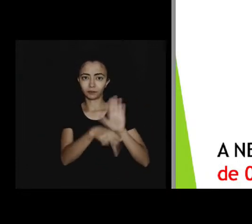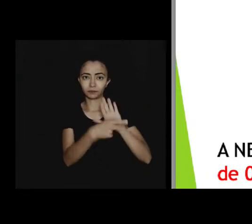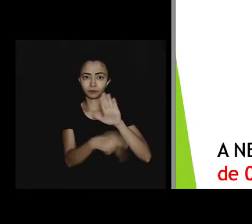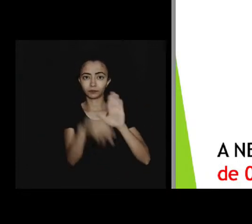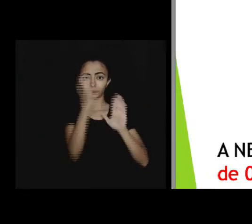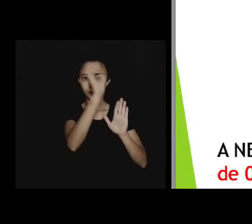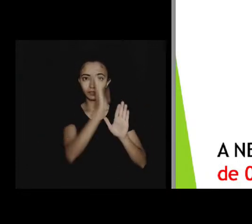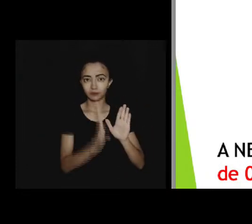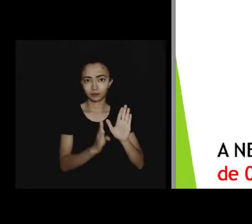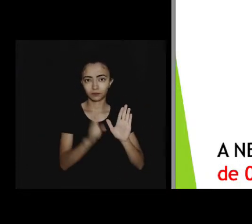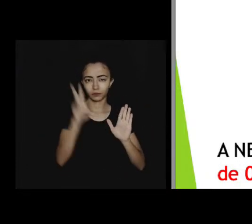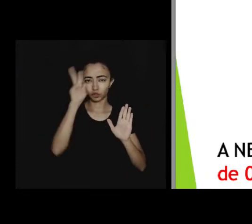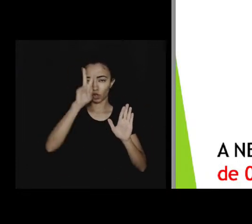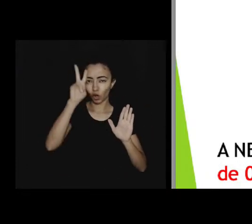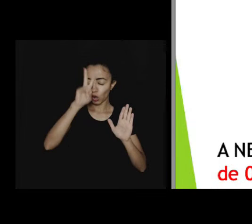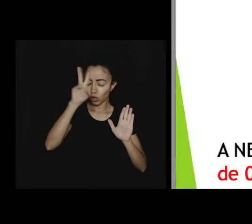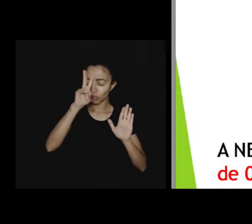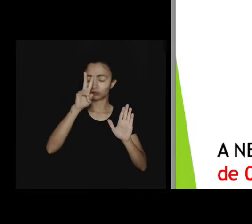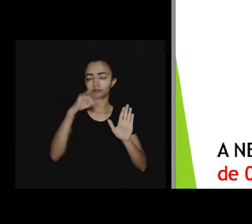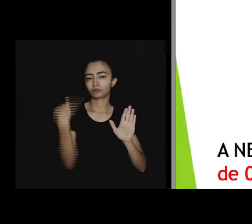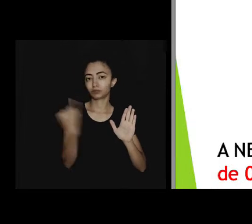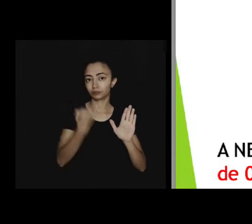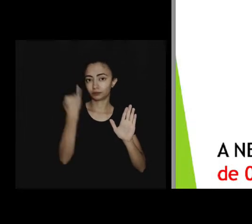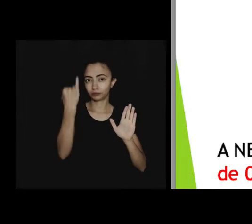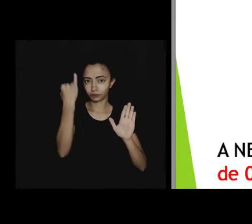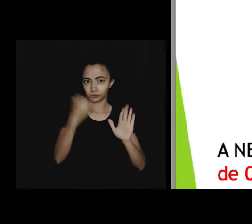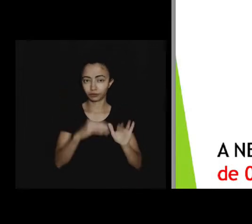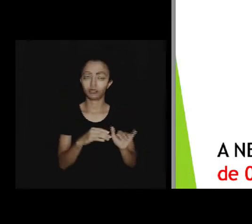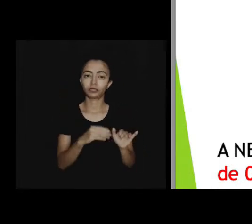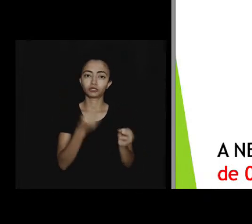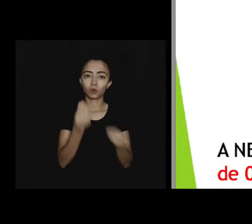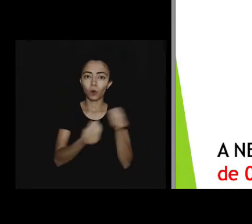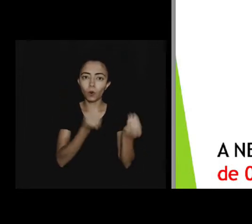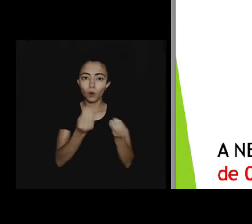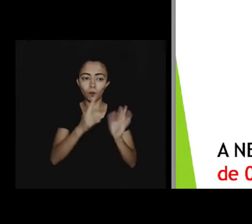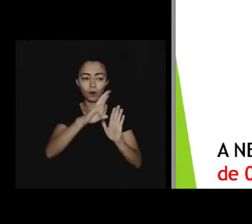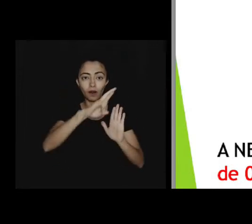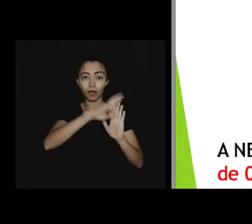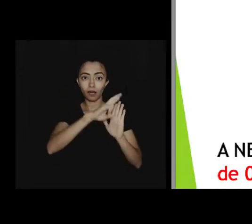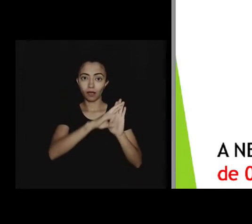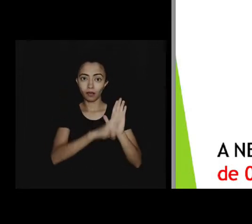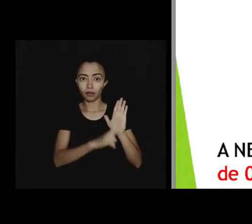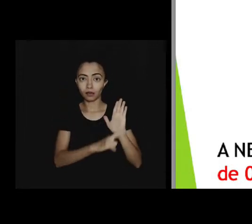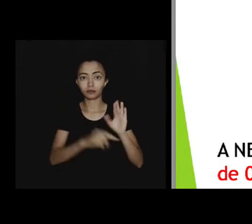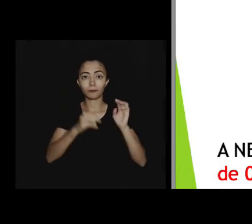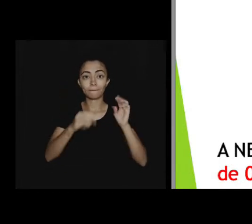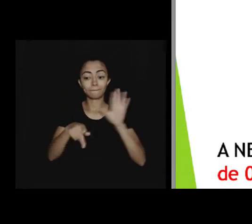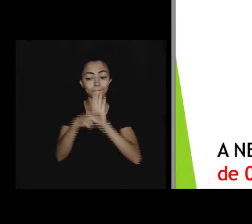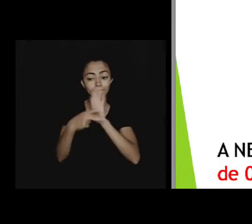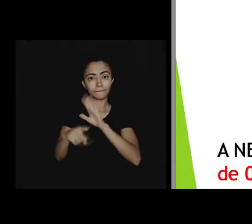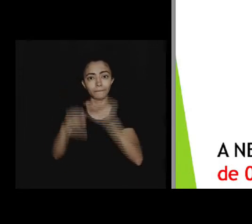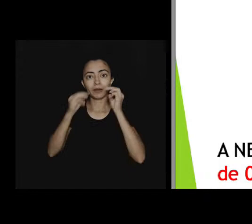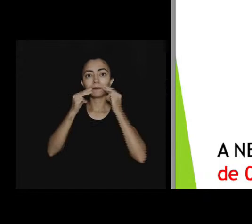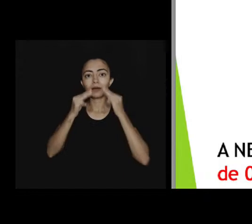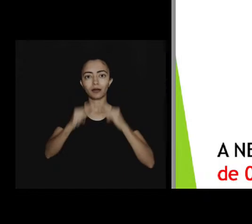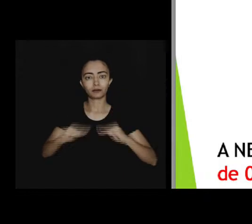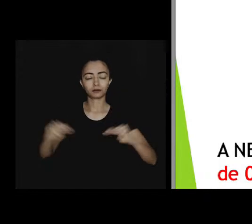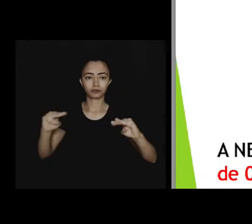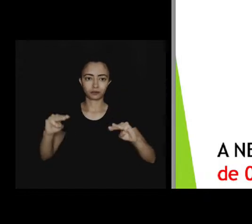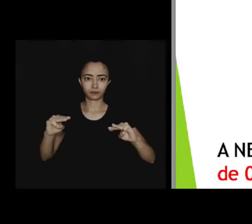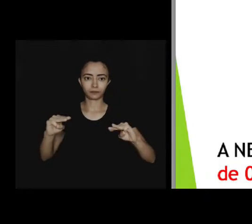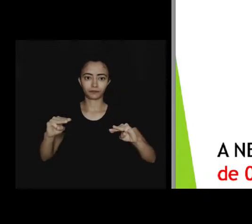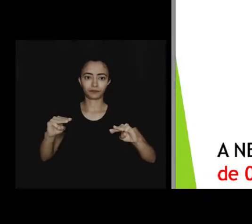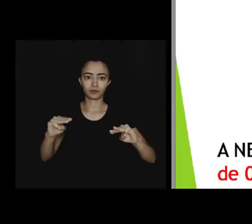legislation. We have a first version of regulation of marketing in Brazil in 1988.